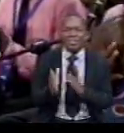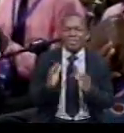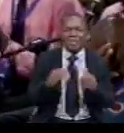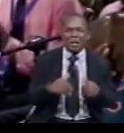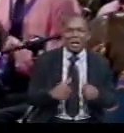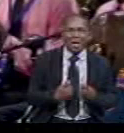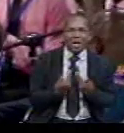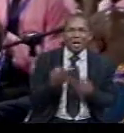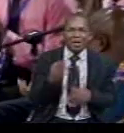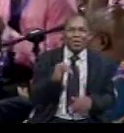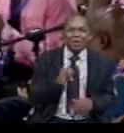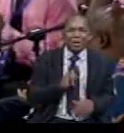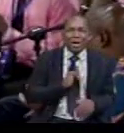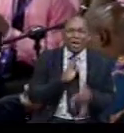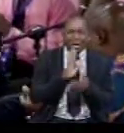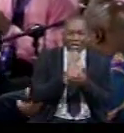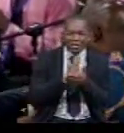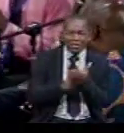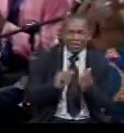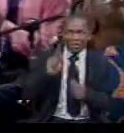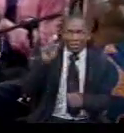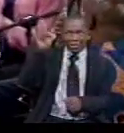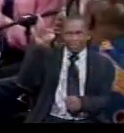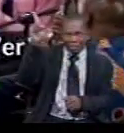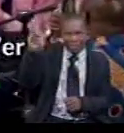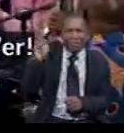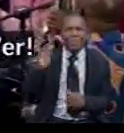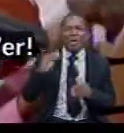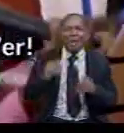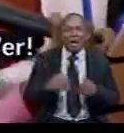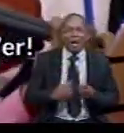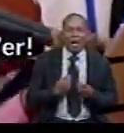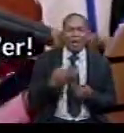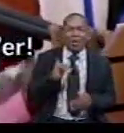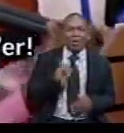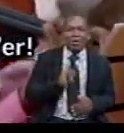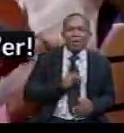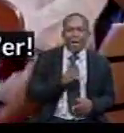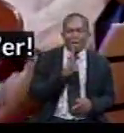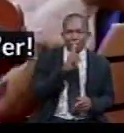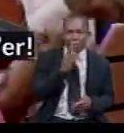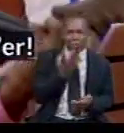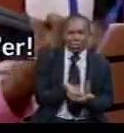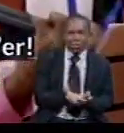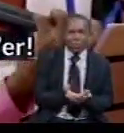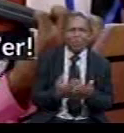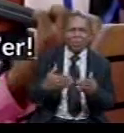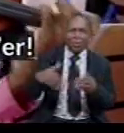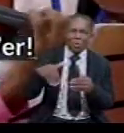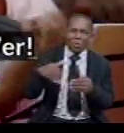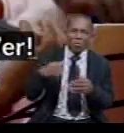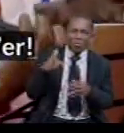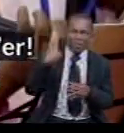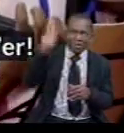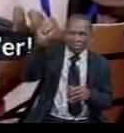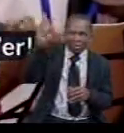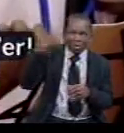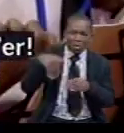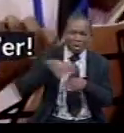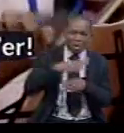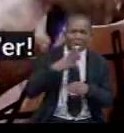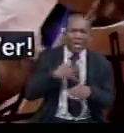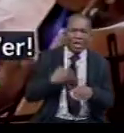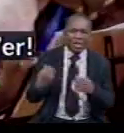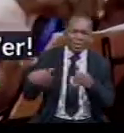Jesus, how I trust Him, how I root Him